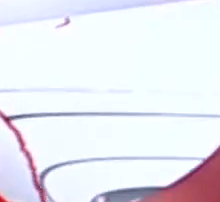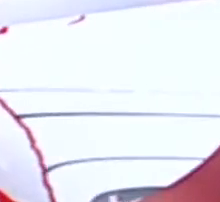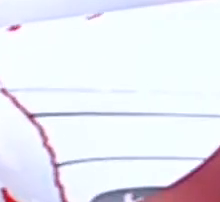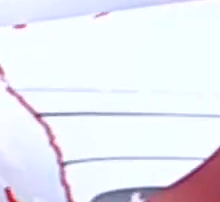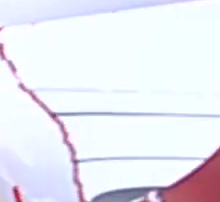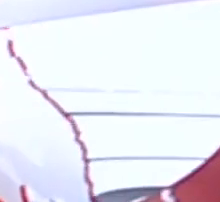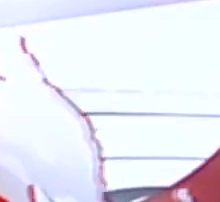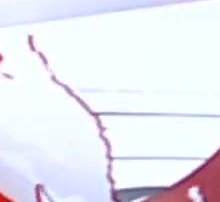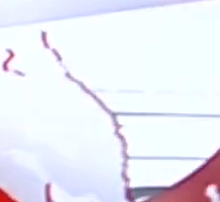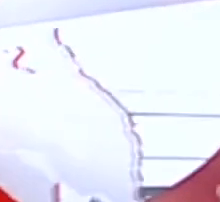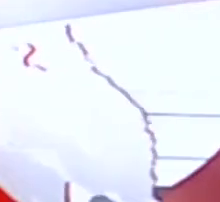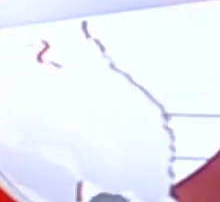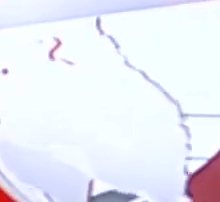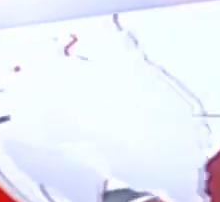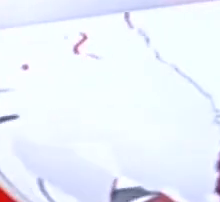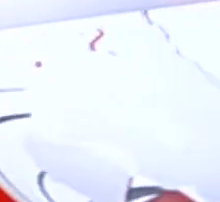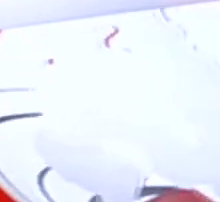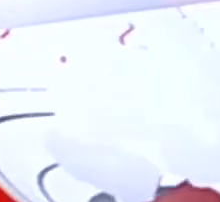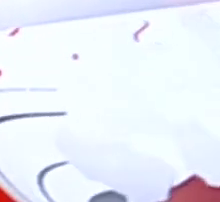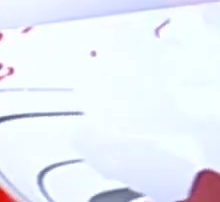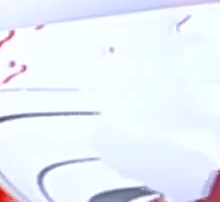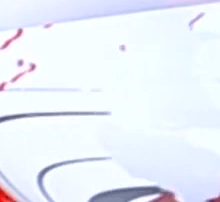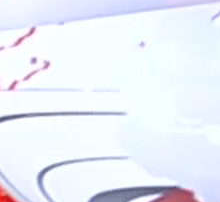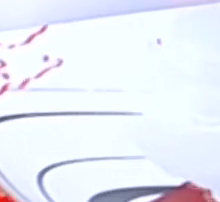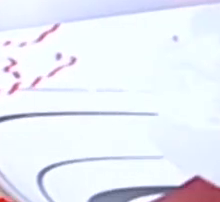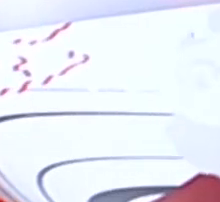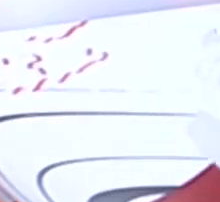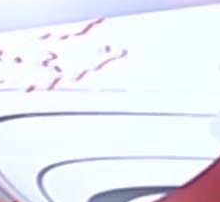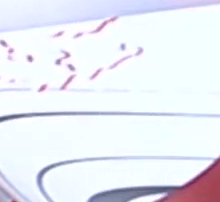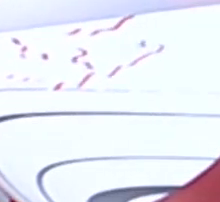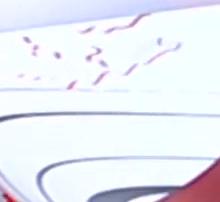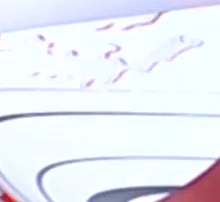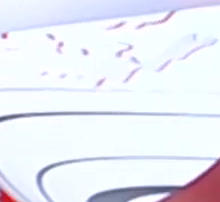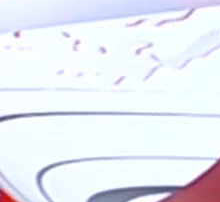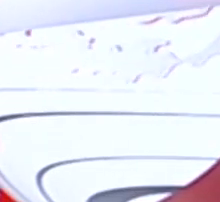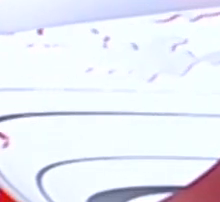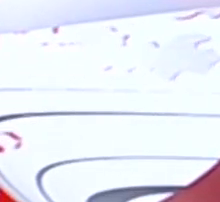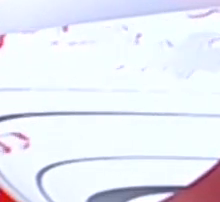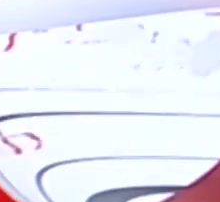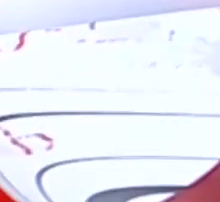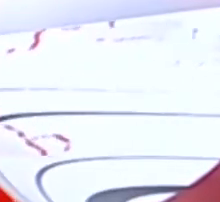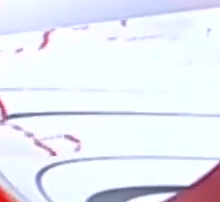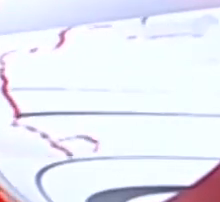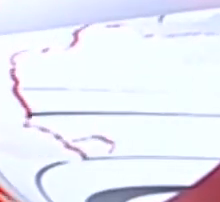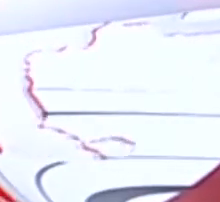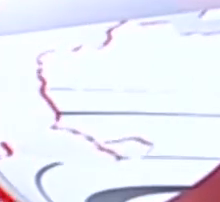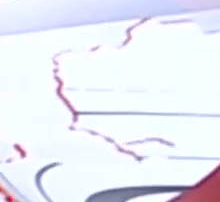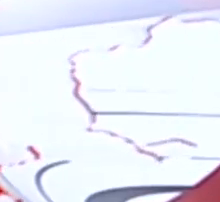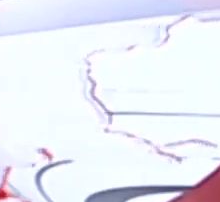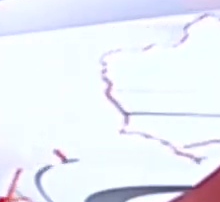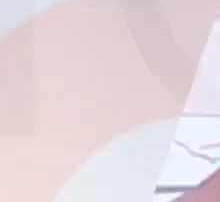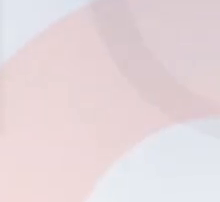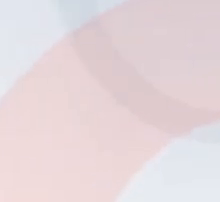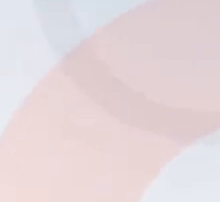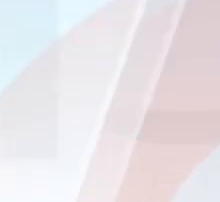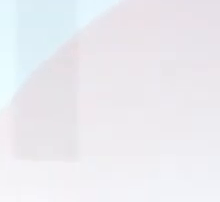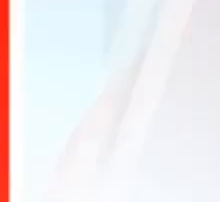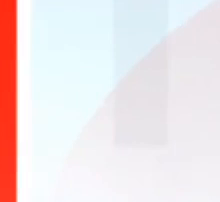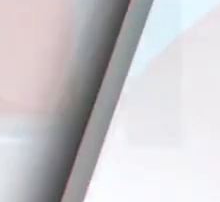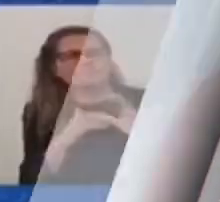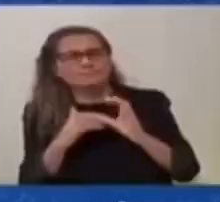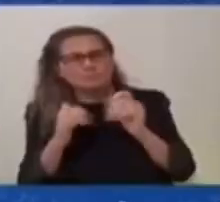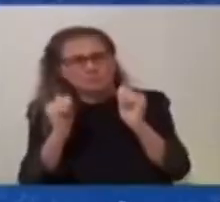In yet another testimony of talent and resilience of Indian diaspora, two Indian Americans, Ashok Gadgil and Subra Suresh, have been honored